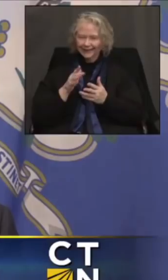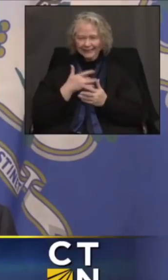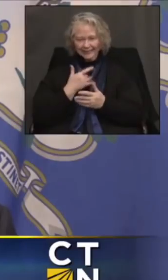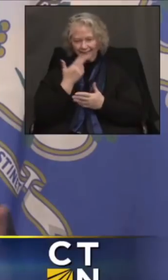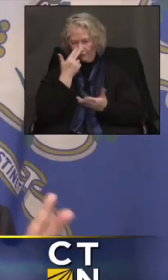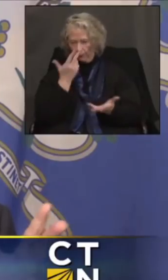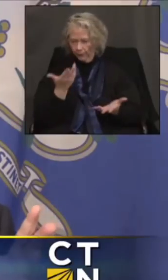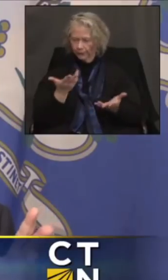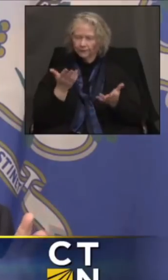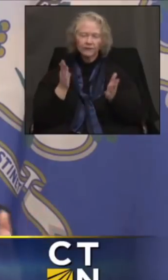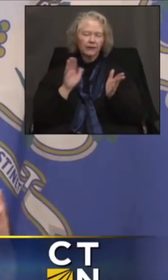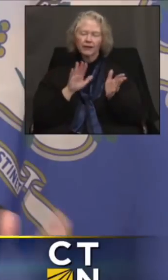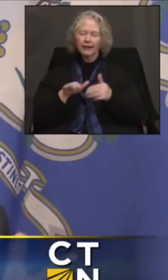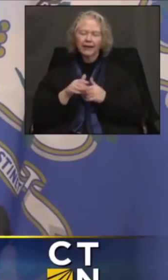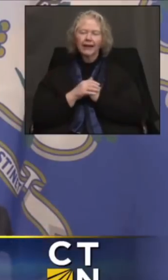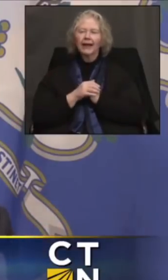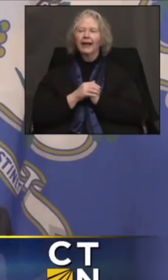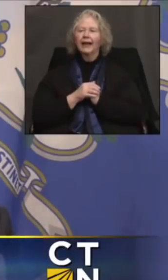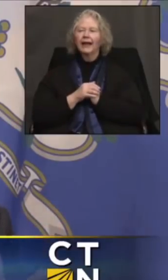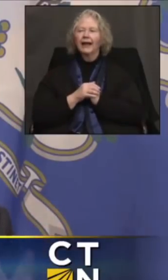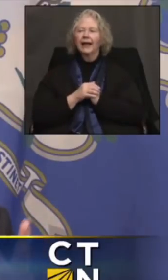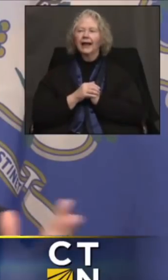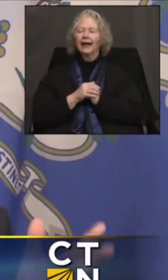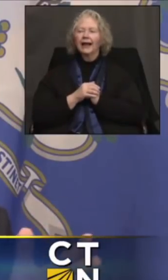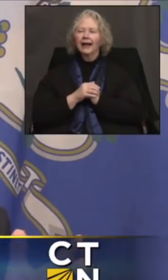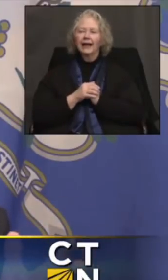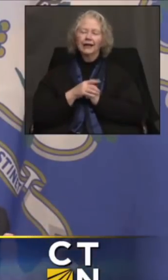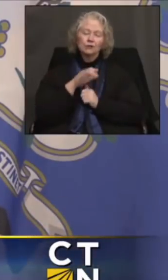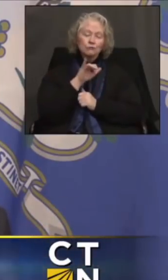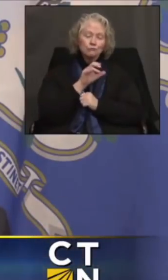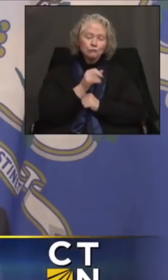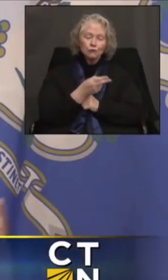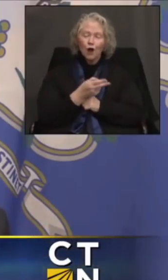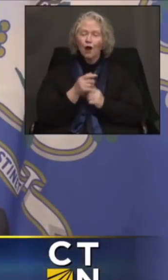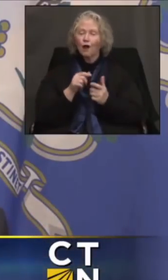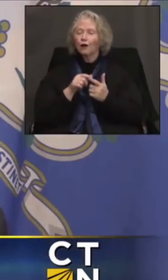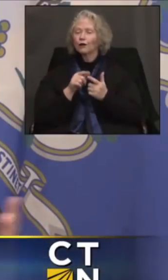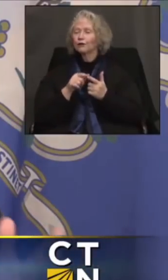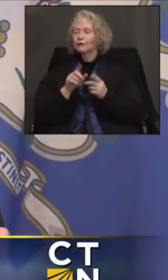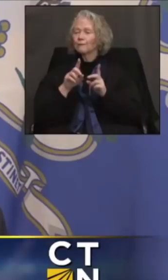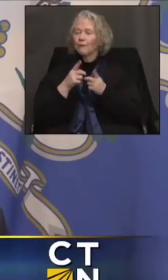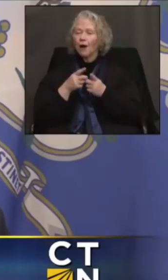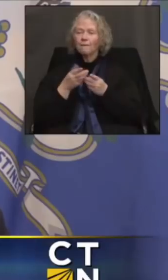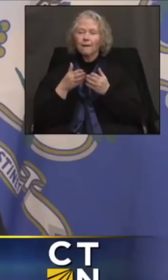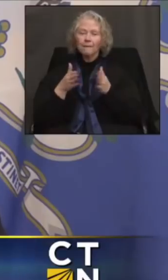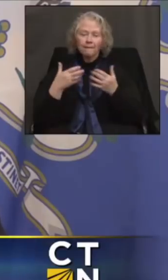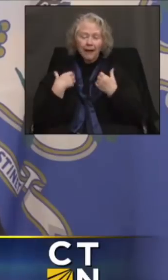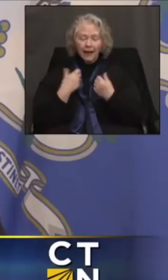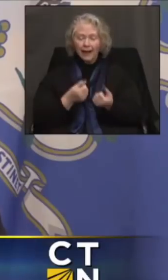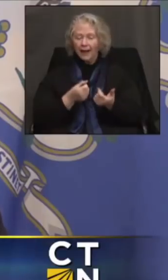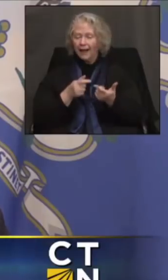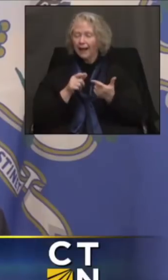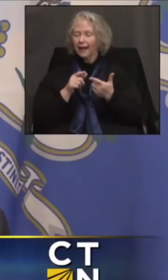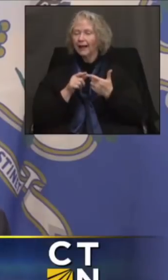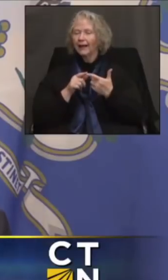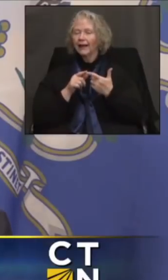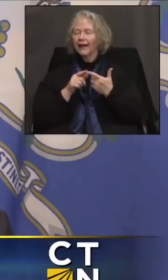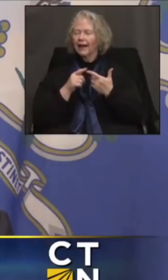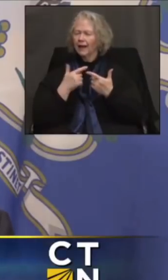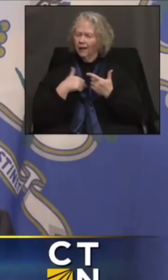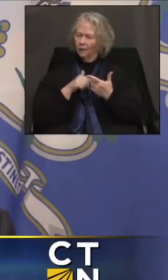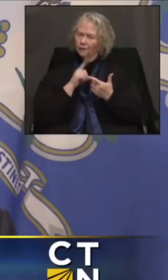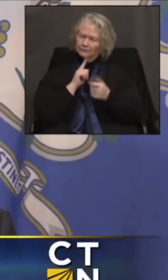got a sense of, from Josh and our Department of Public Health and the work we have trying to manage